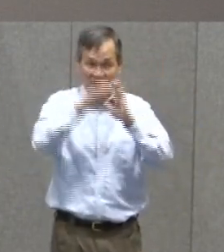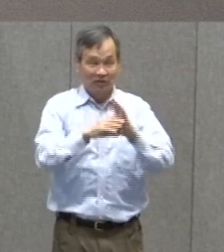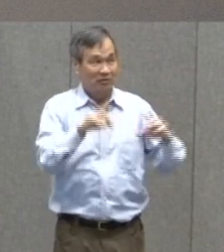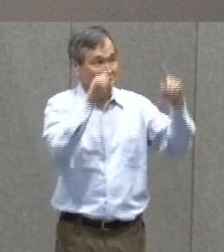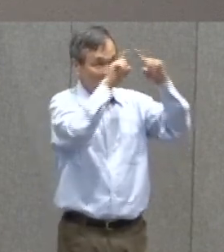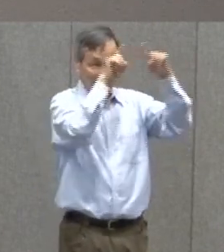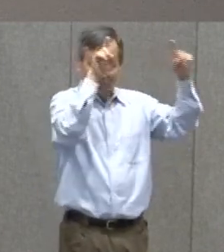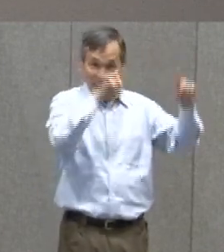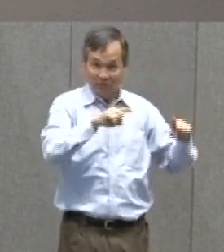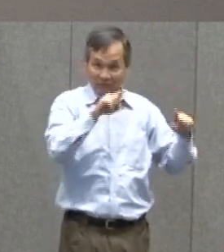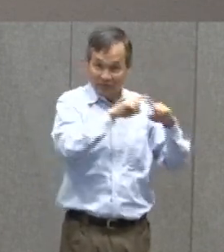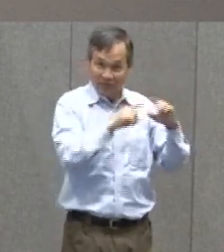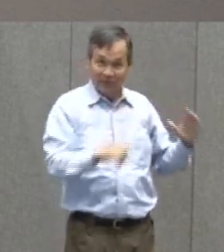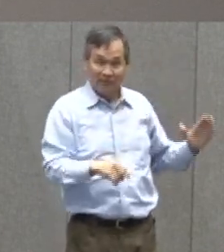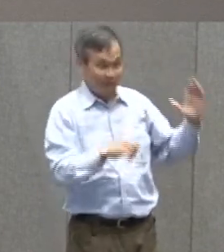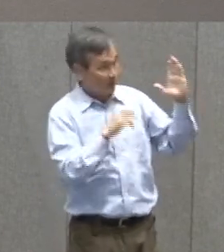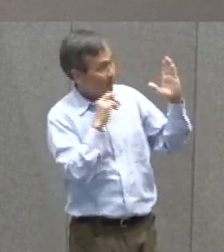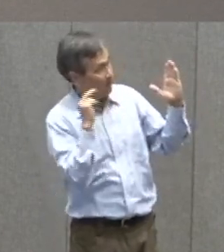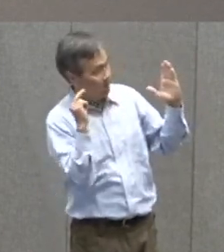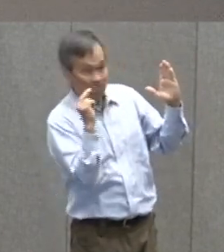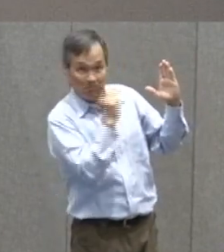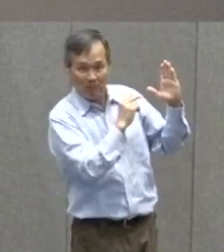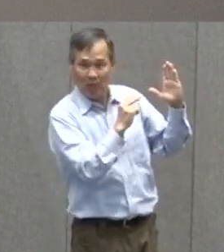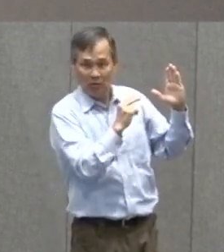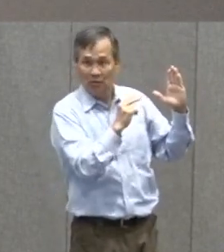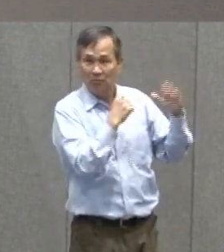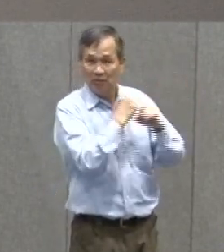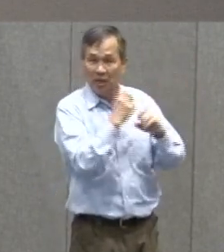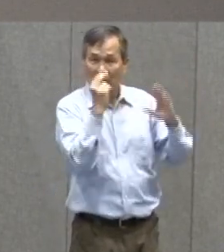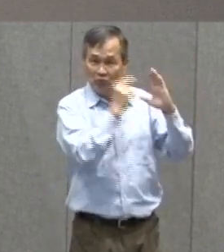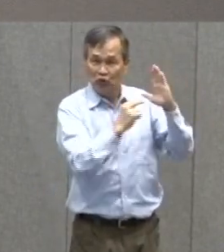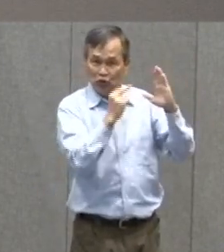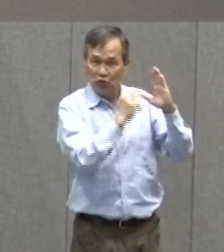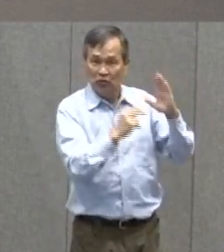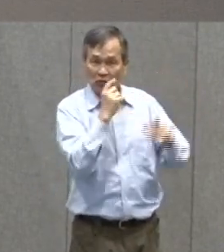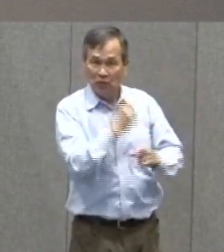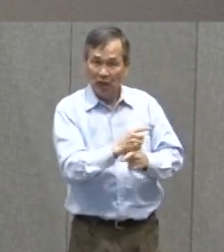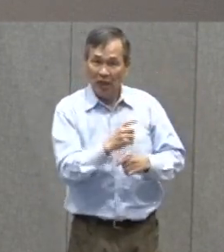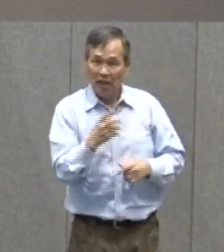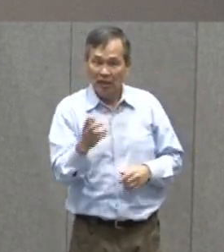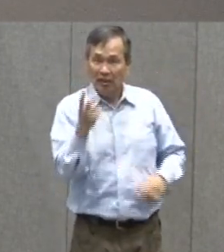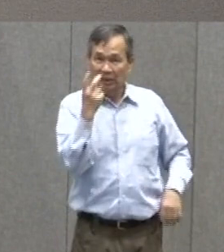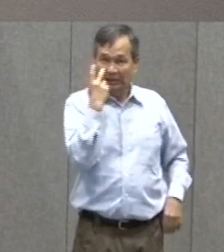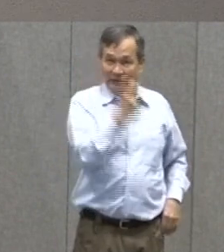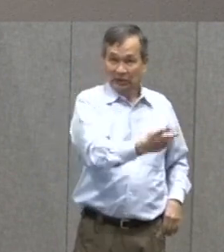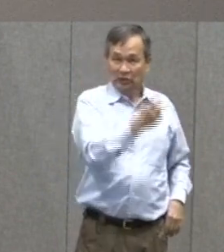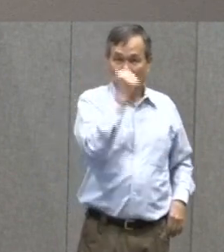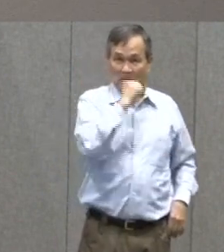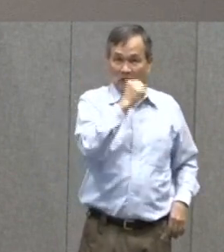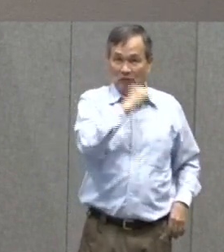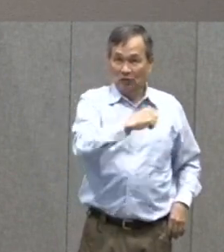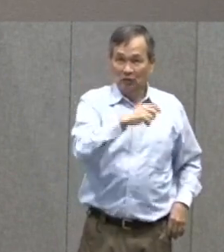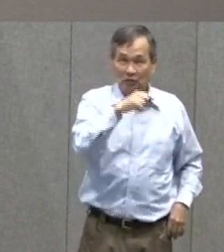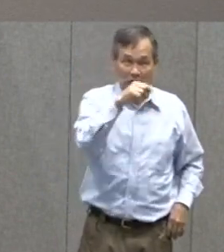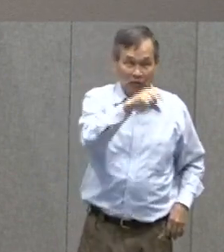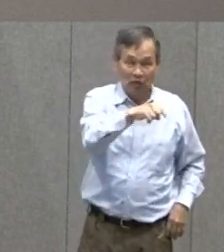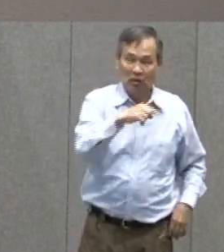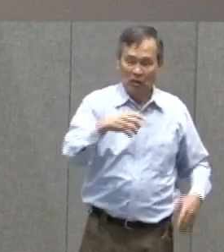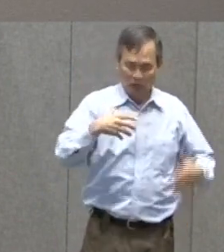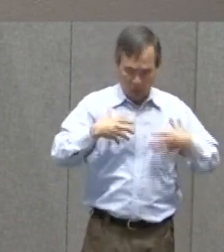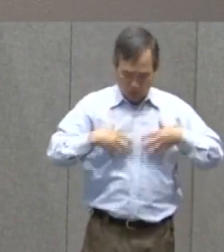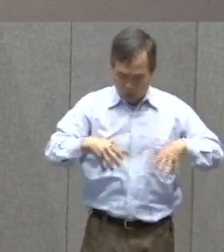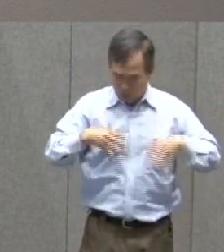here. And I'm going to actually look at this girl that is wearing, I'm going to point to her, she's